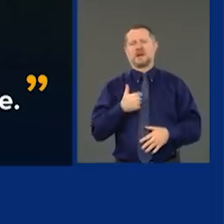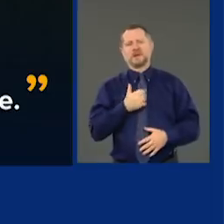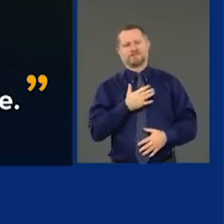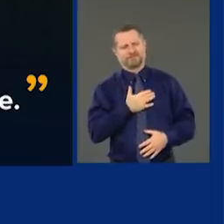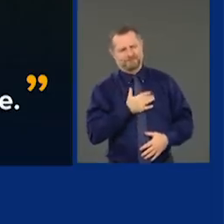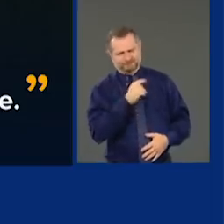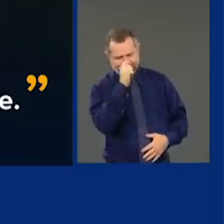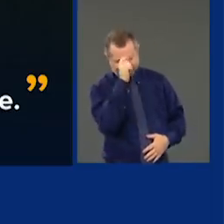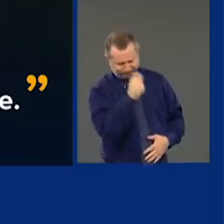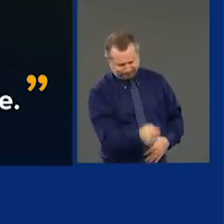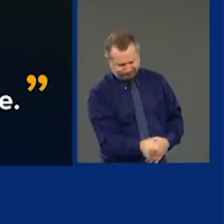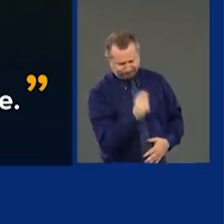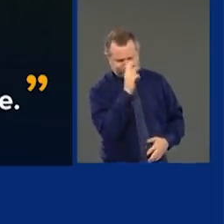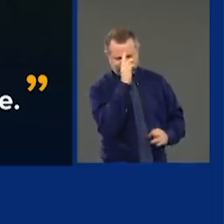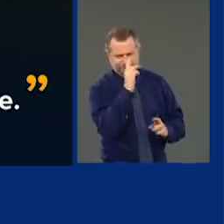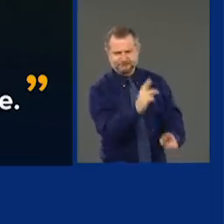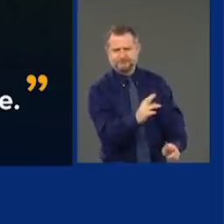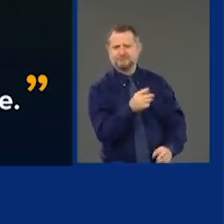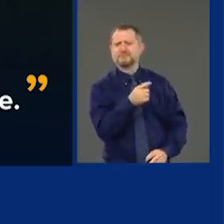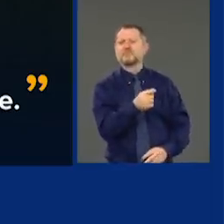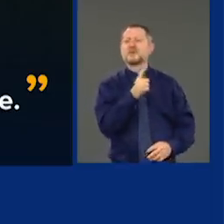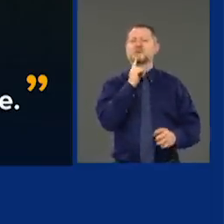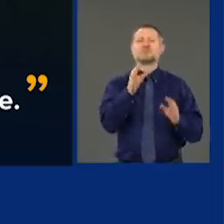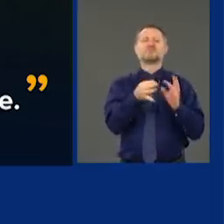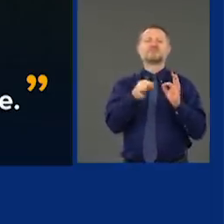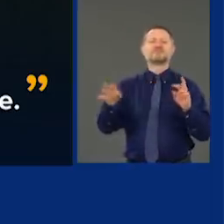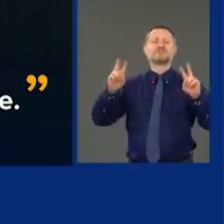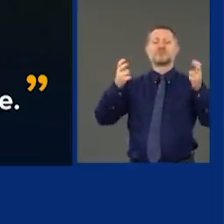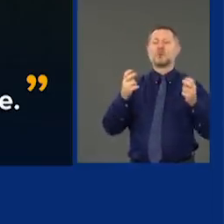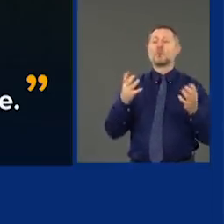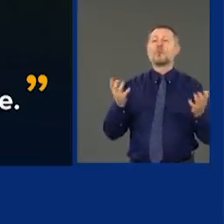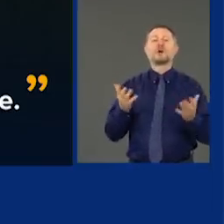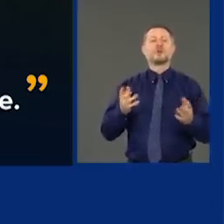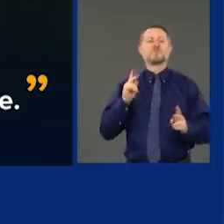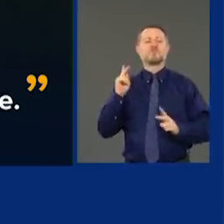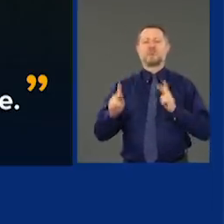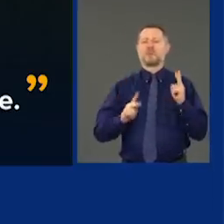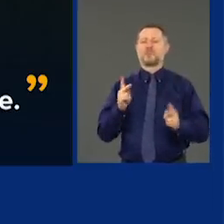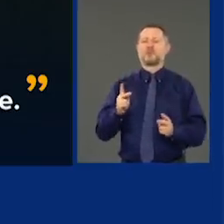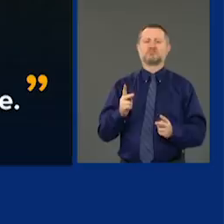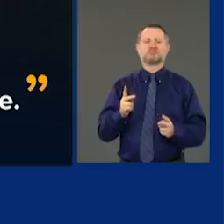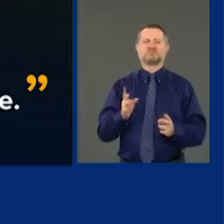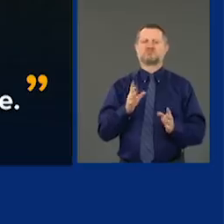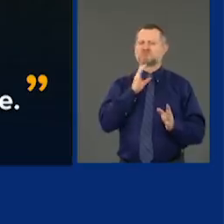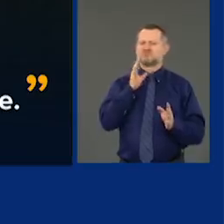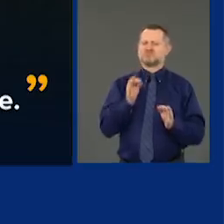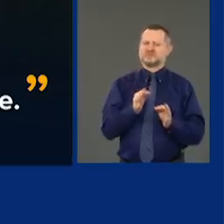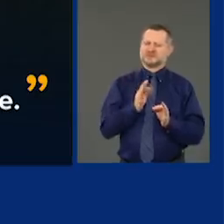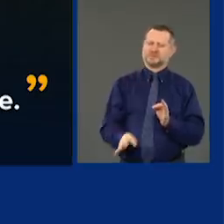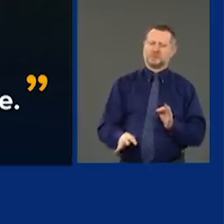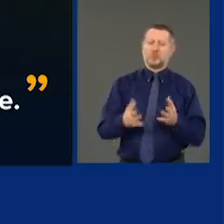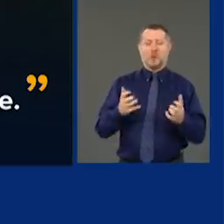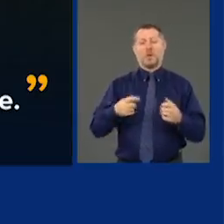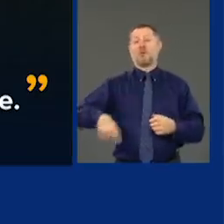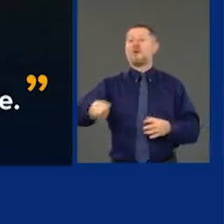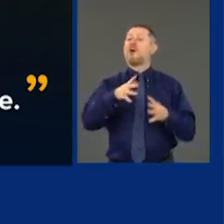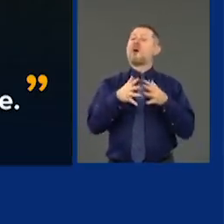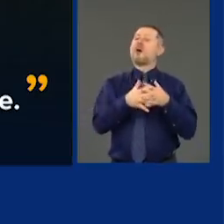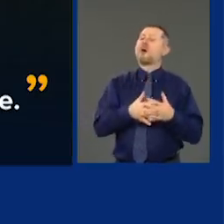country, said it right. What the people want is very simple. They want America as good as its